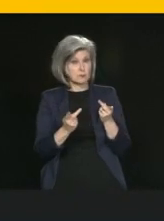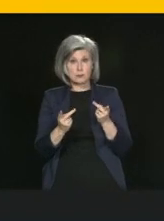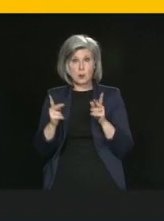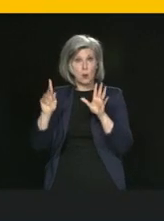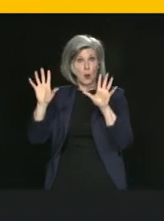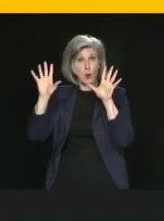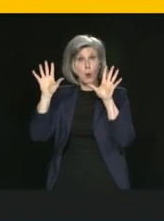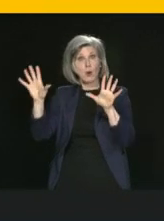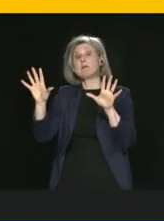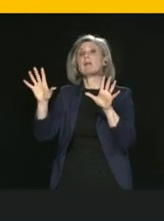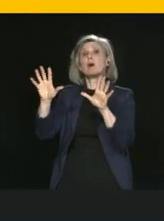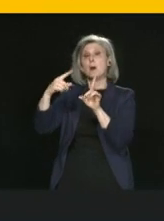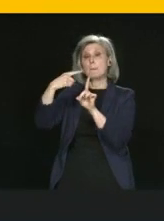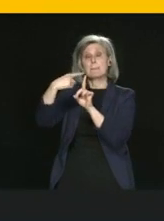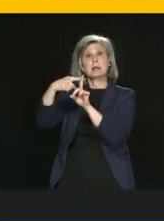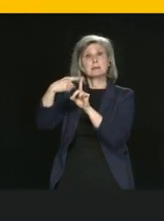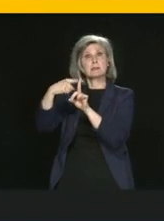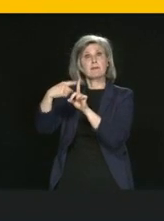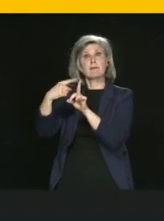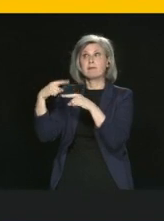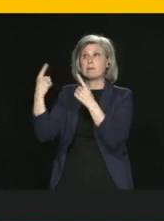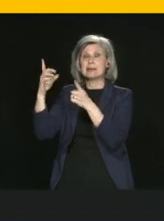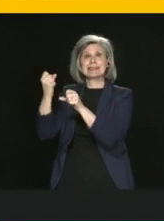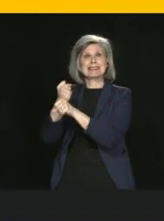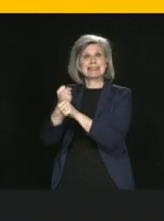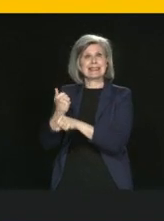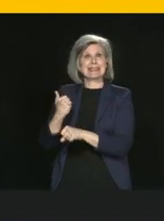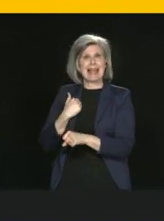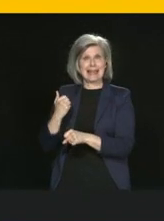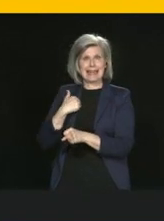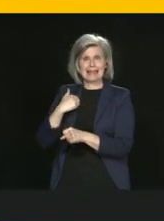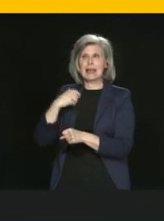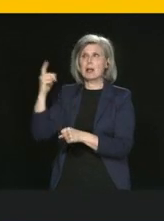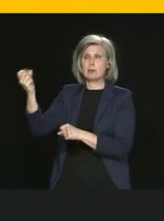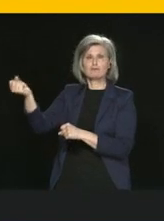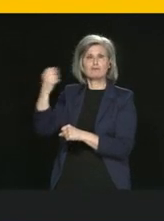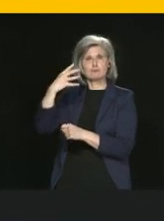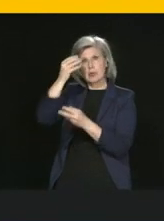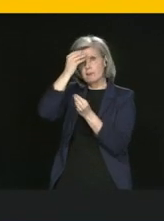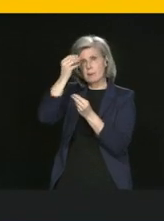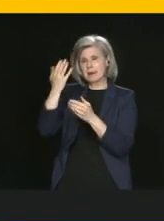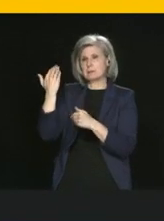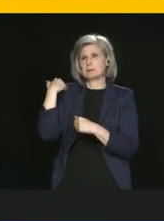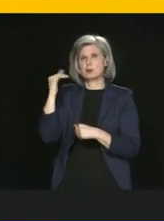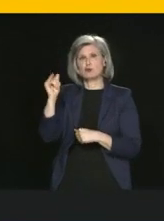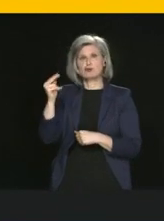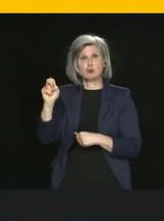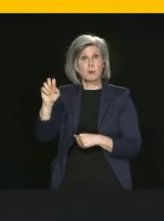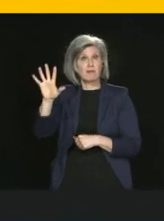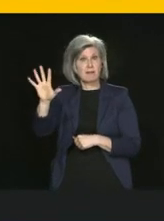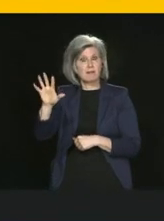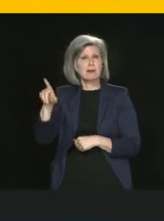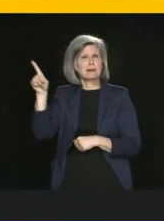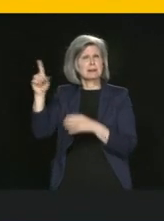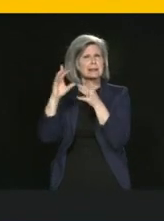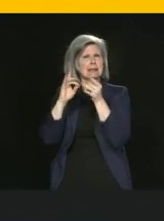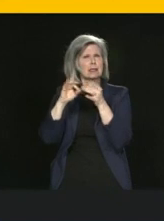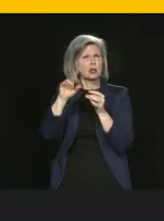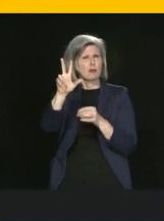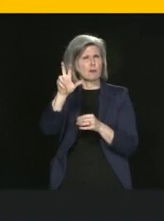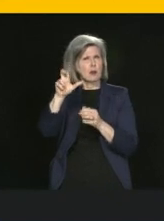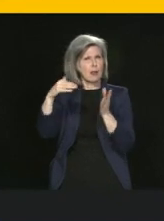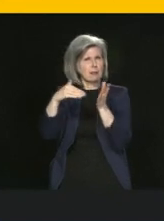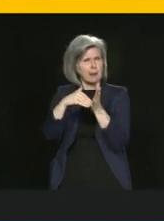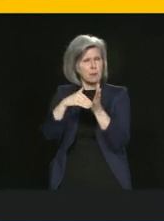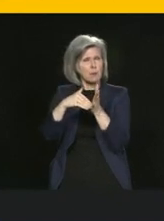days ago on June 5th, Statistics Canada said there were 300,000 new jobs created. However, we